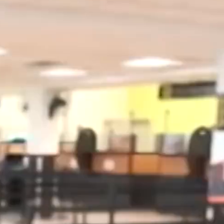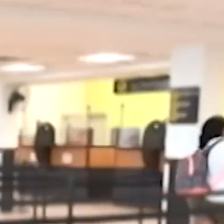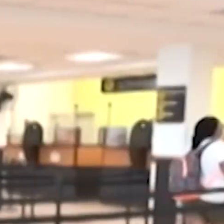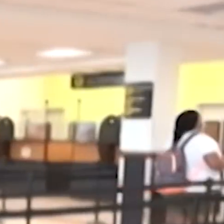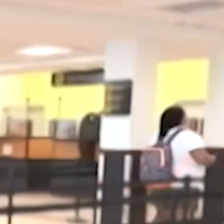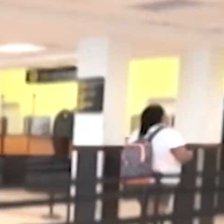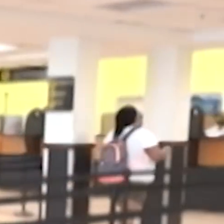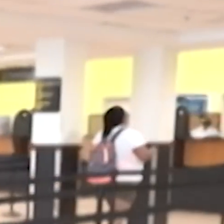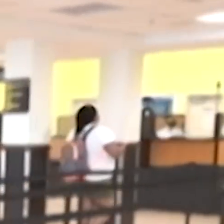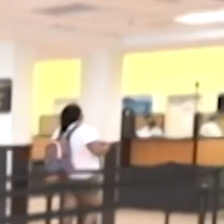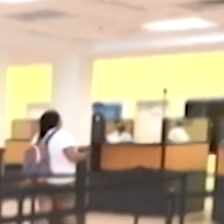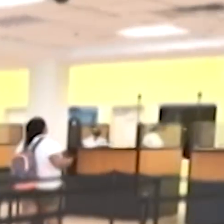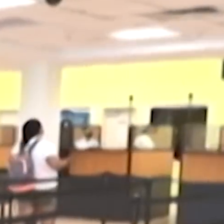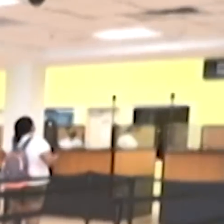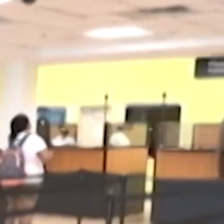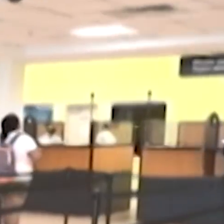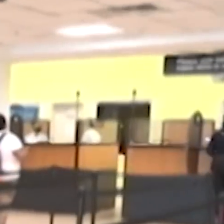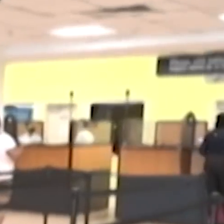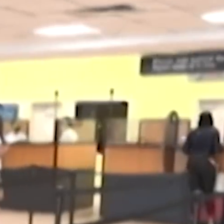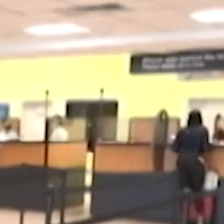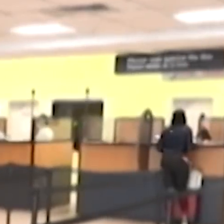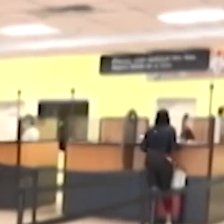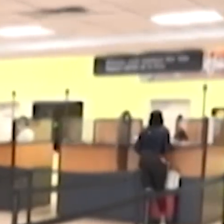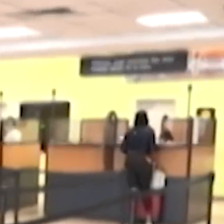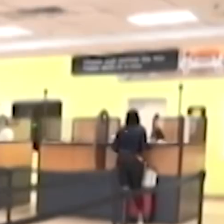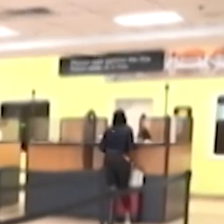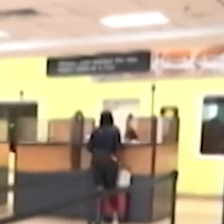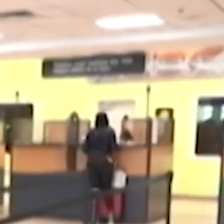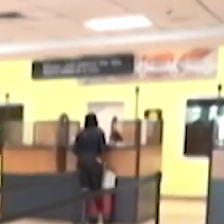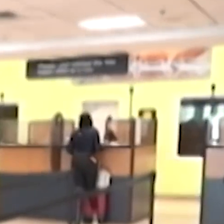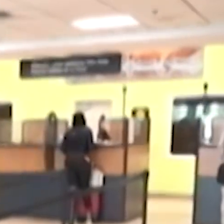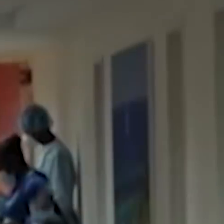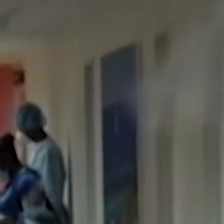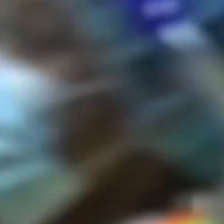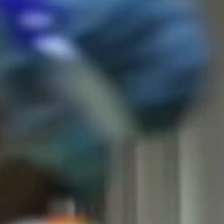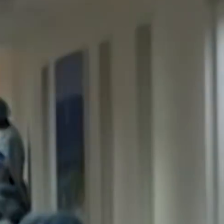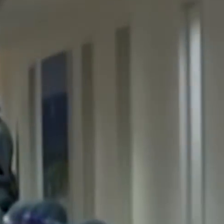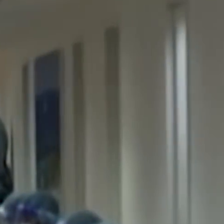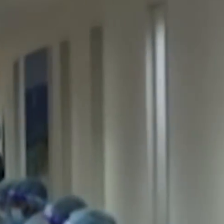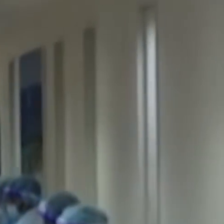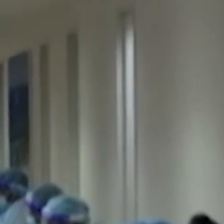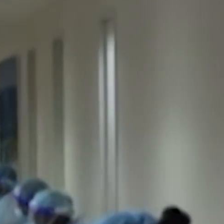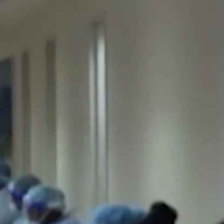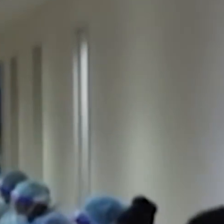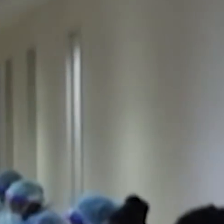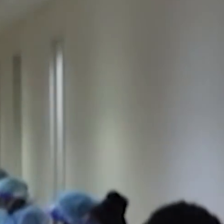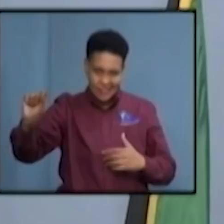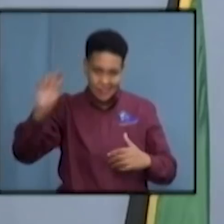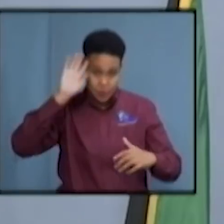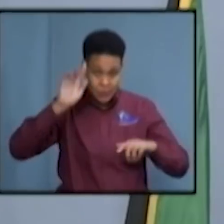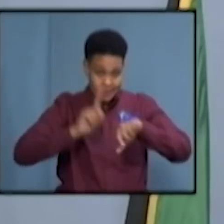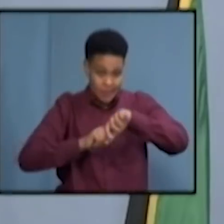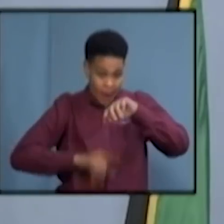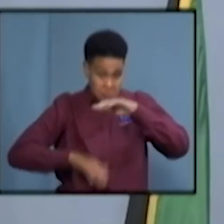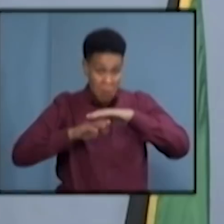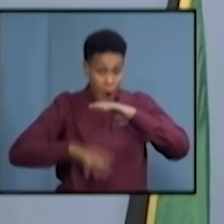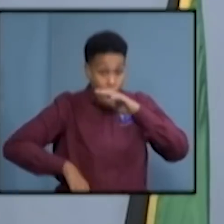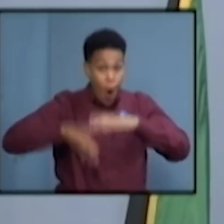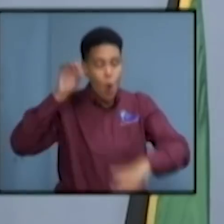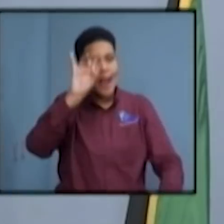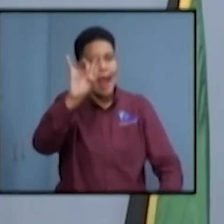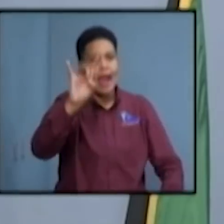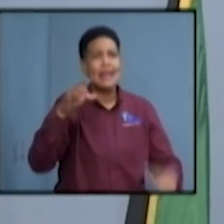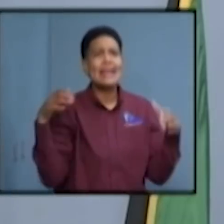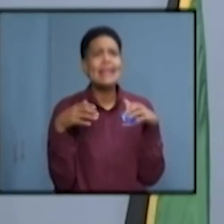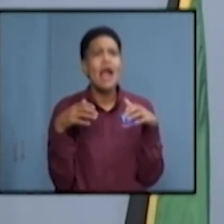category. Therefore, he has imposed stricter measures to contain the spread of COVID-19. The gathering